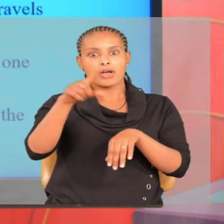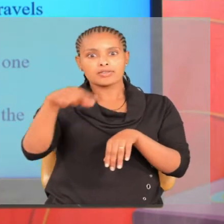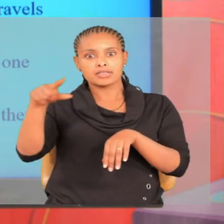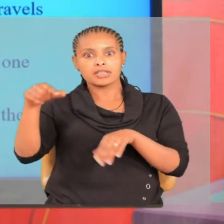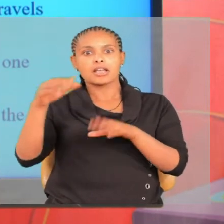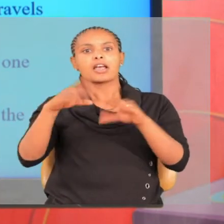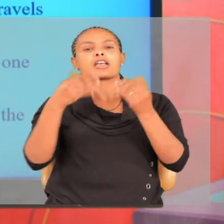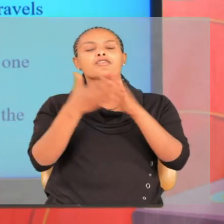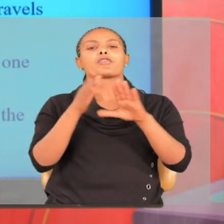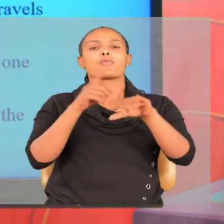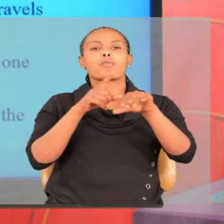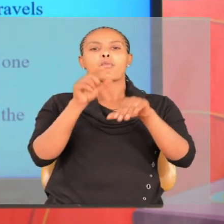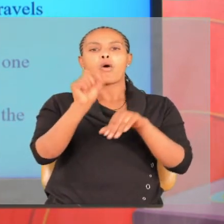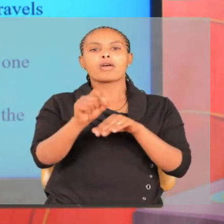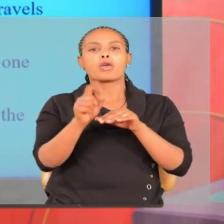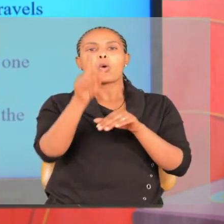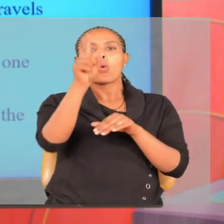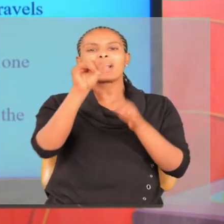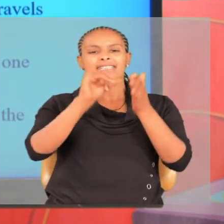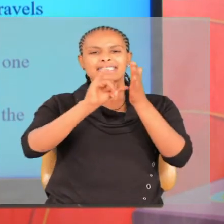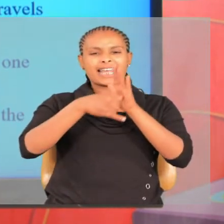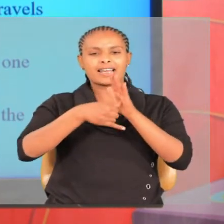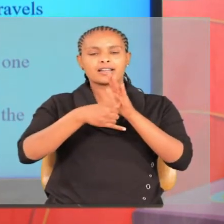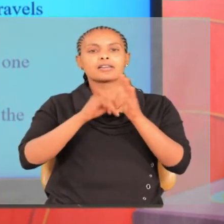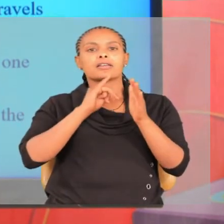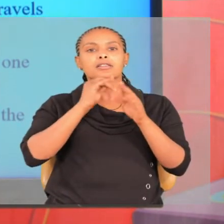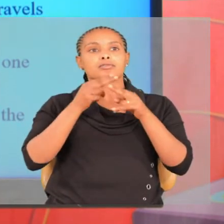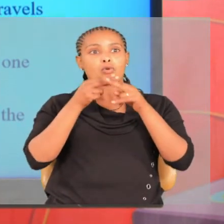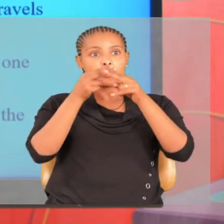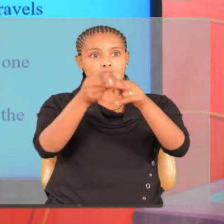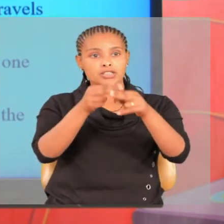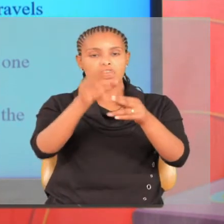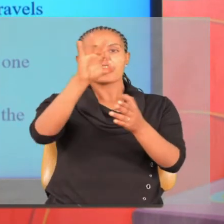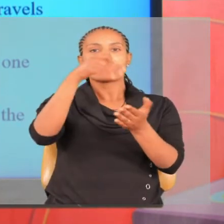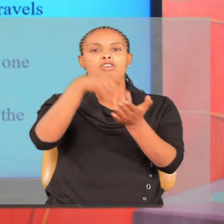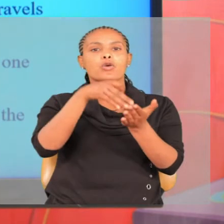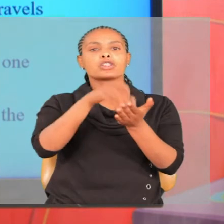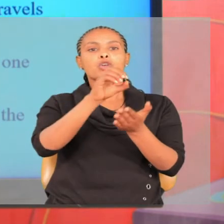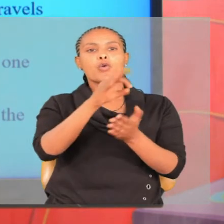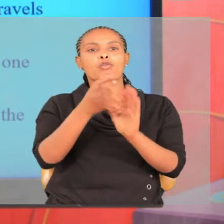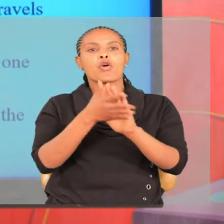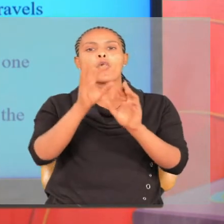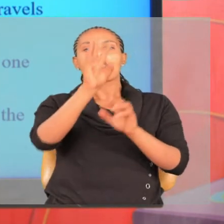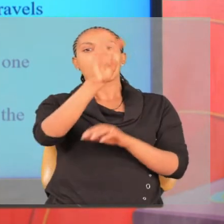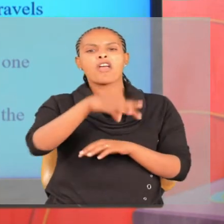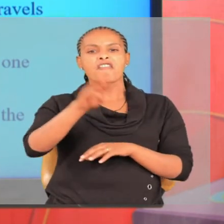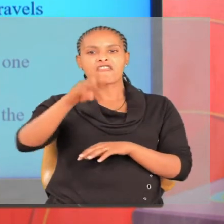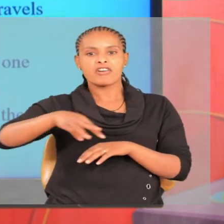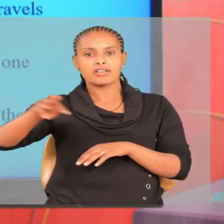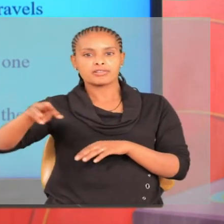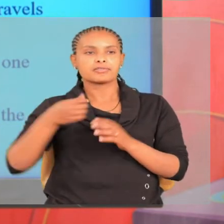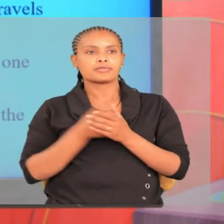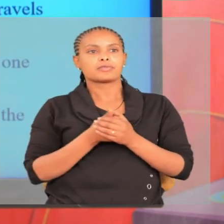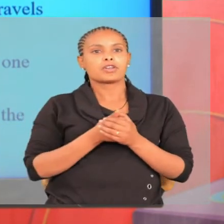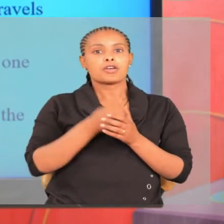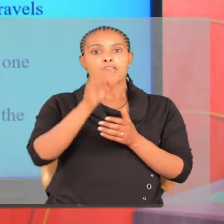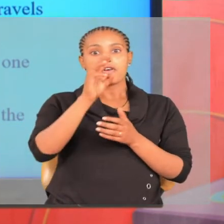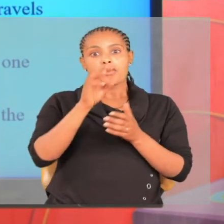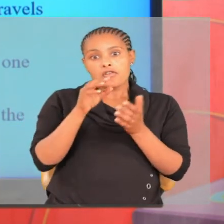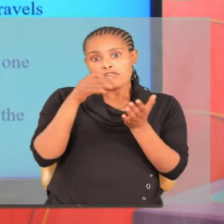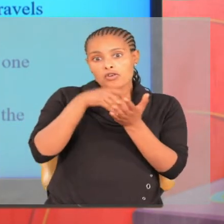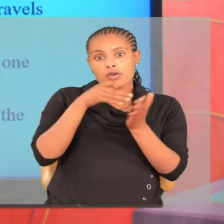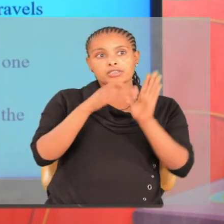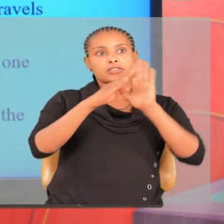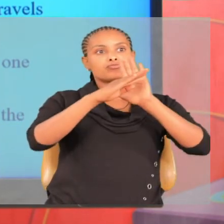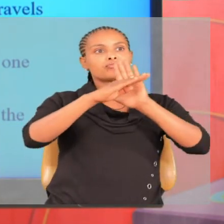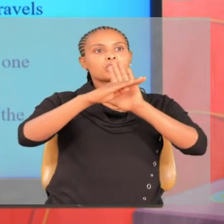given point in 1 second is known as frequency of the wave. Frequency is denoted by